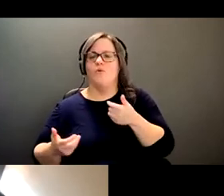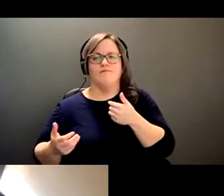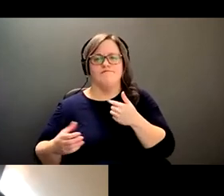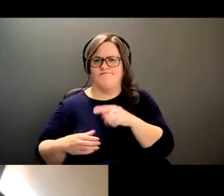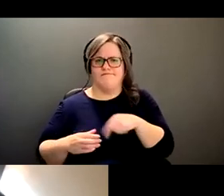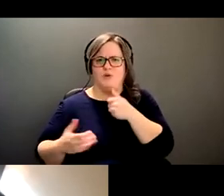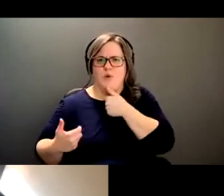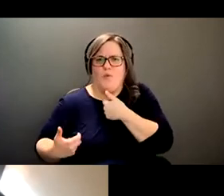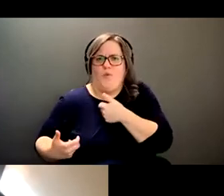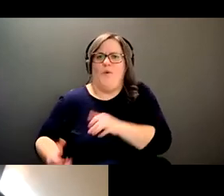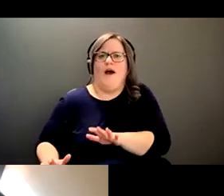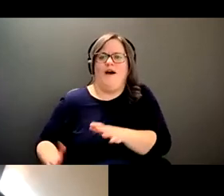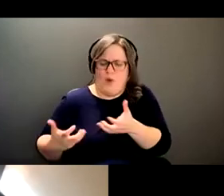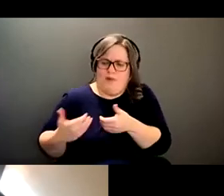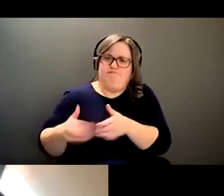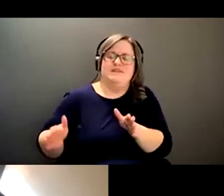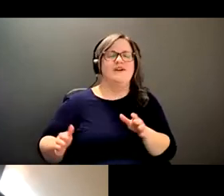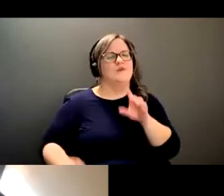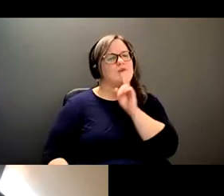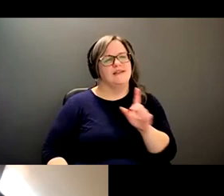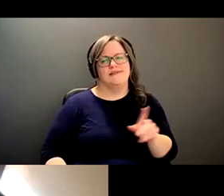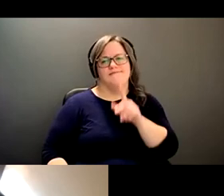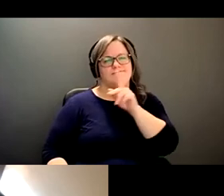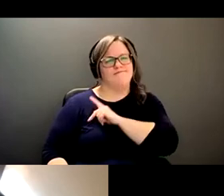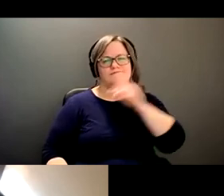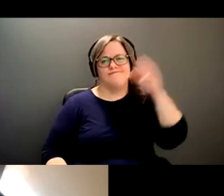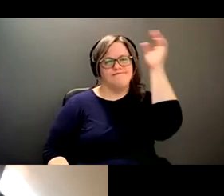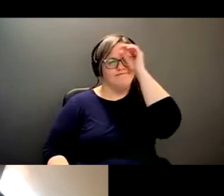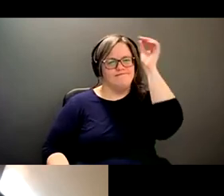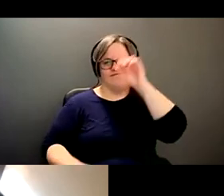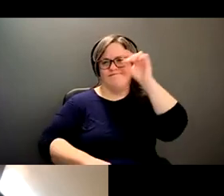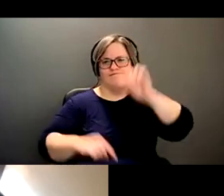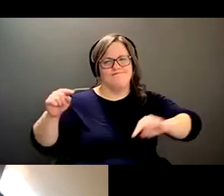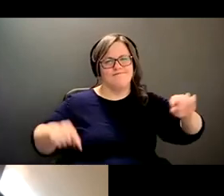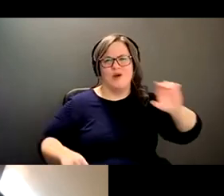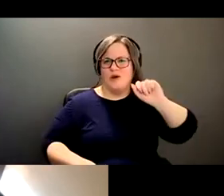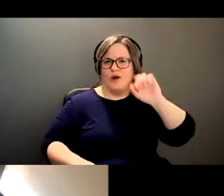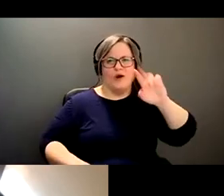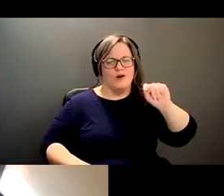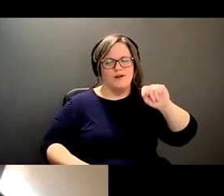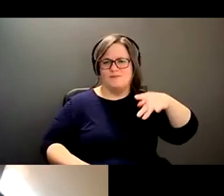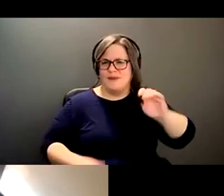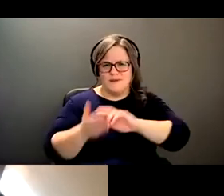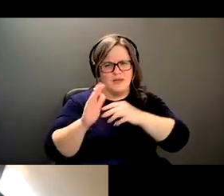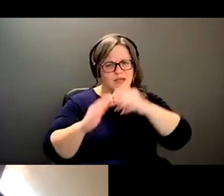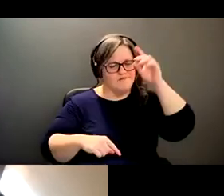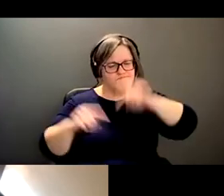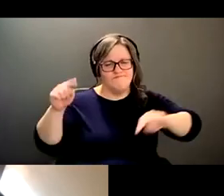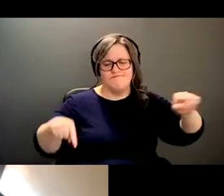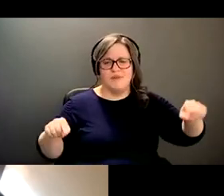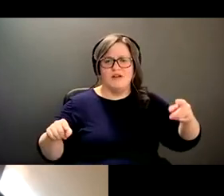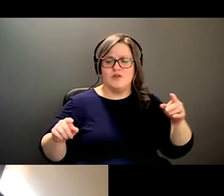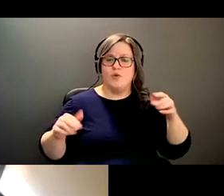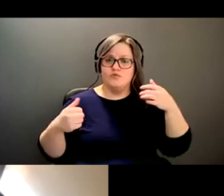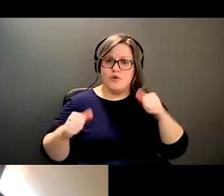So yeah, it's a totally subjective thing, this sort of like go where you can, but also who you're representing in these spaces where you've